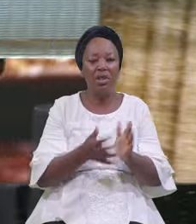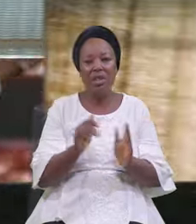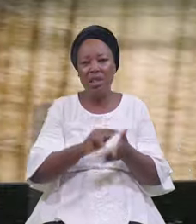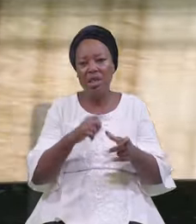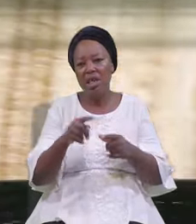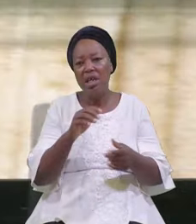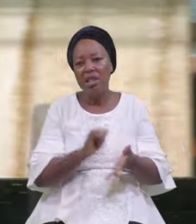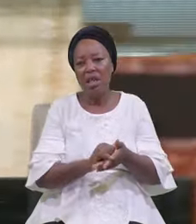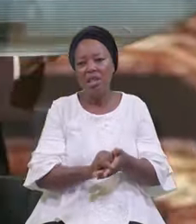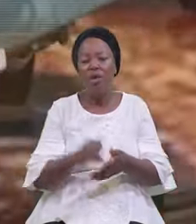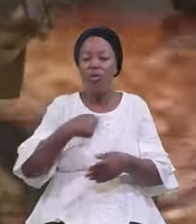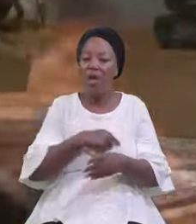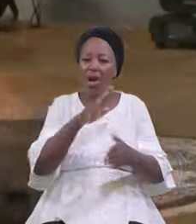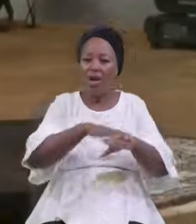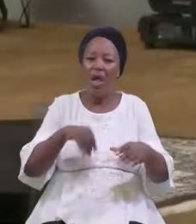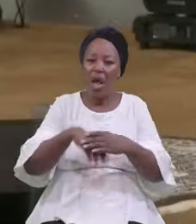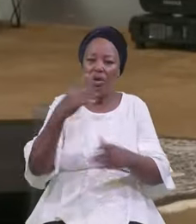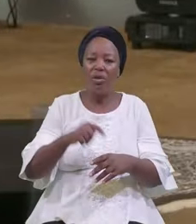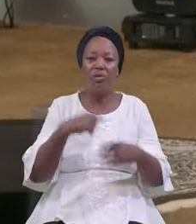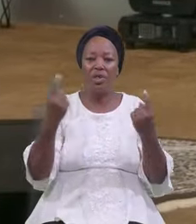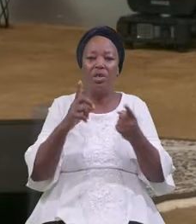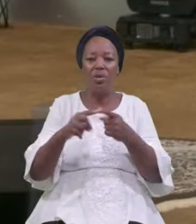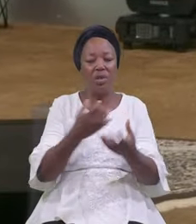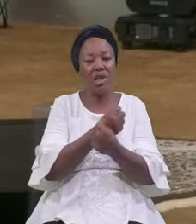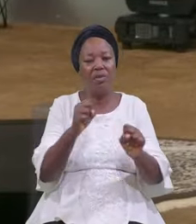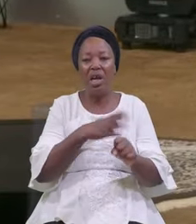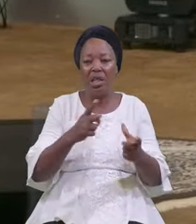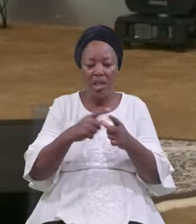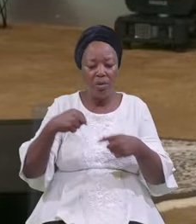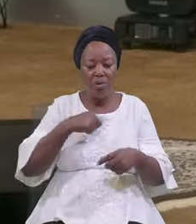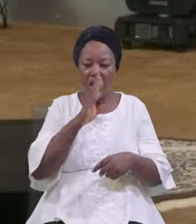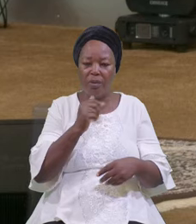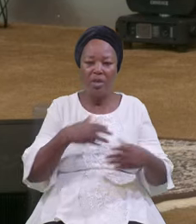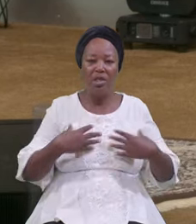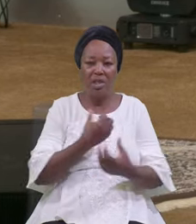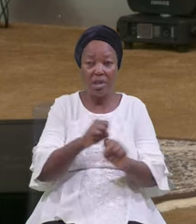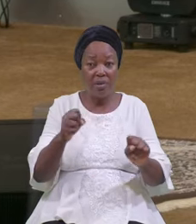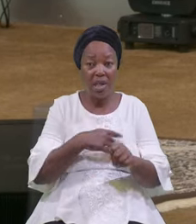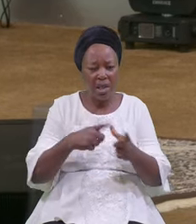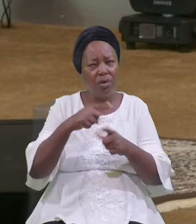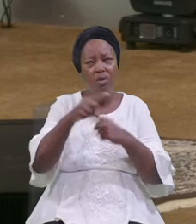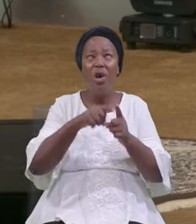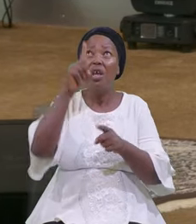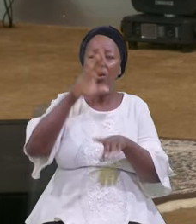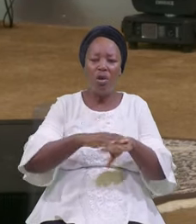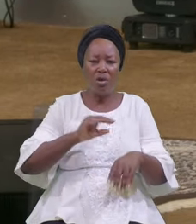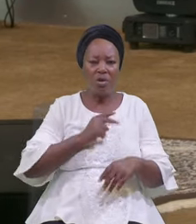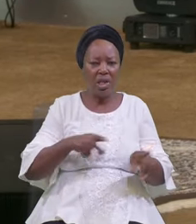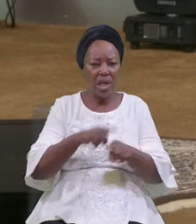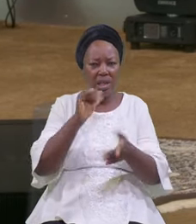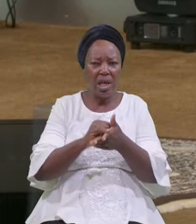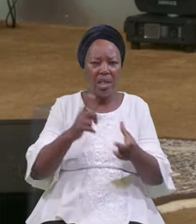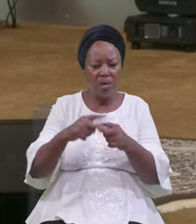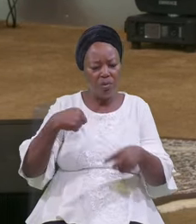of sin unto salvation, and we have been saved. And when he calls us like that, and we respond to the